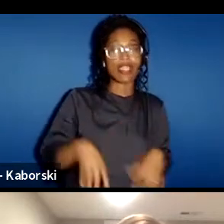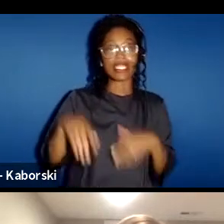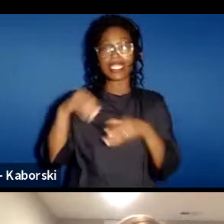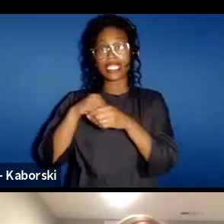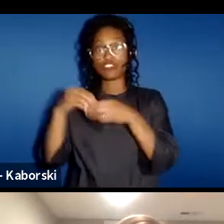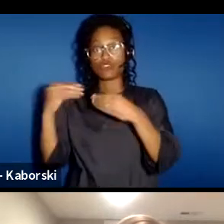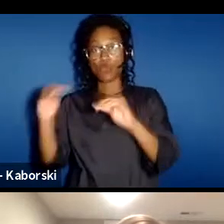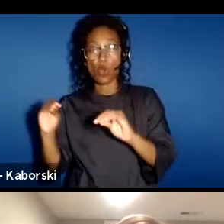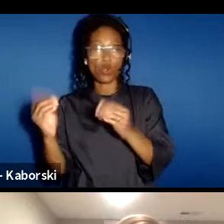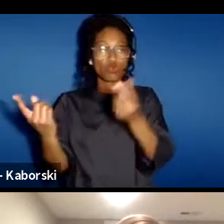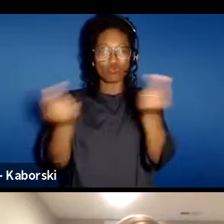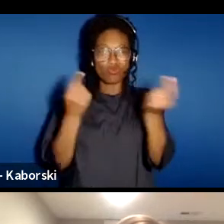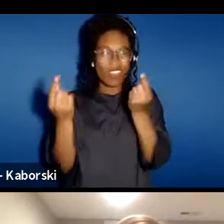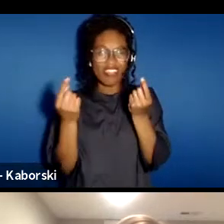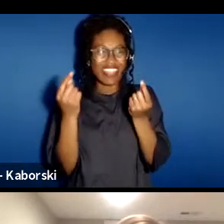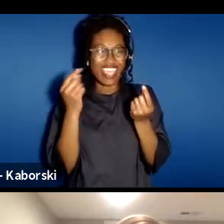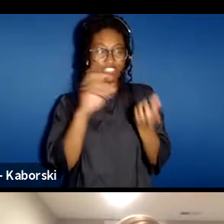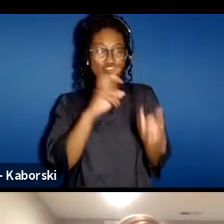Does anybody want to talk about that?